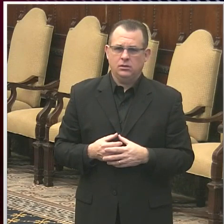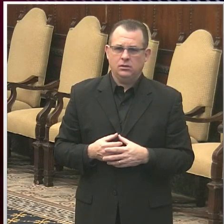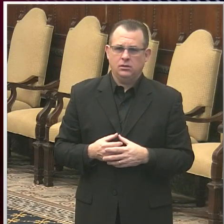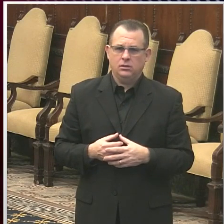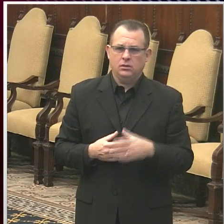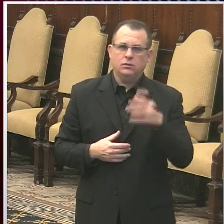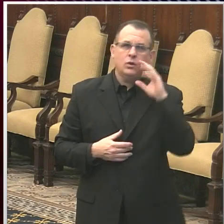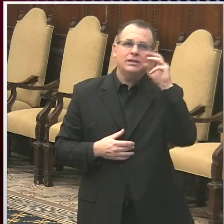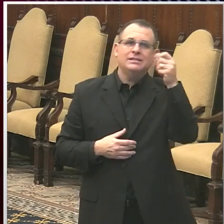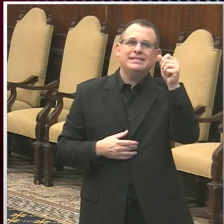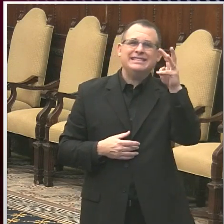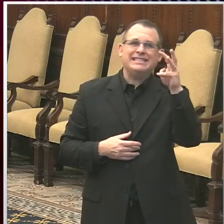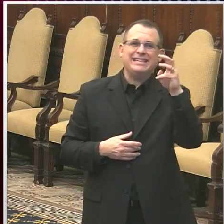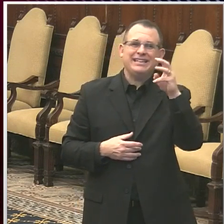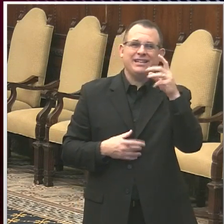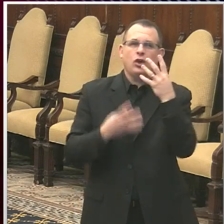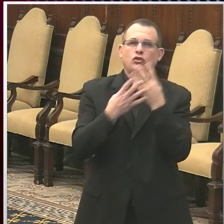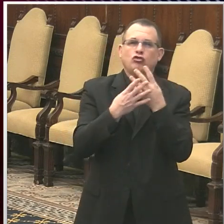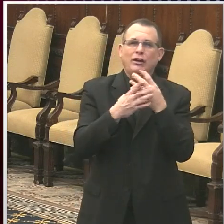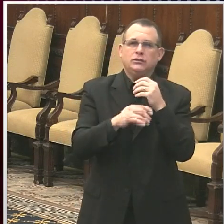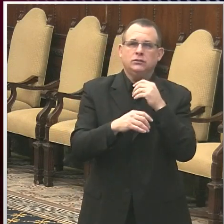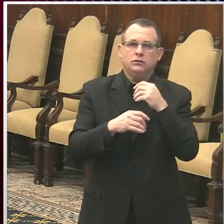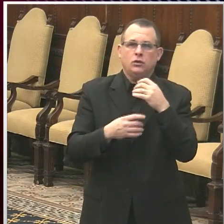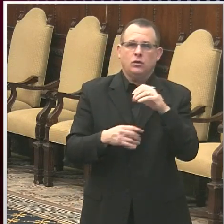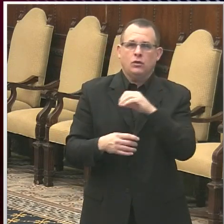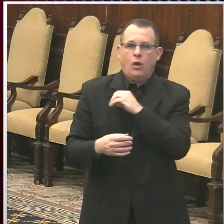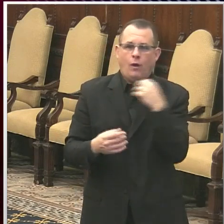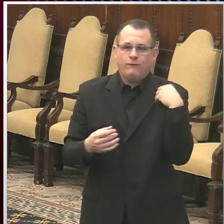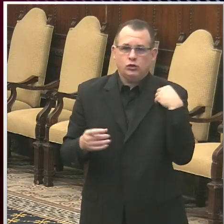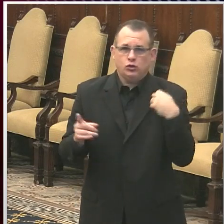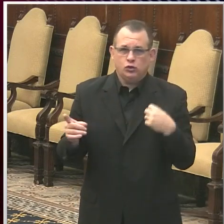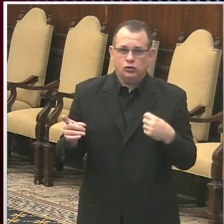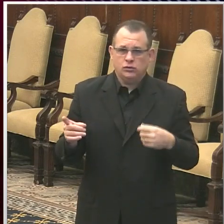any conversation around granting them hazard pay?